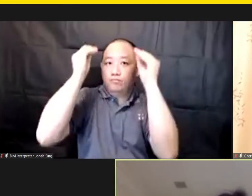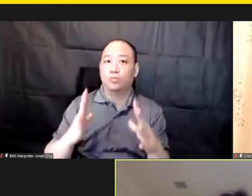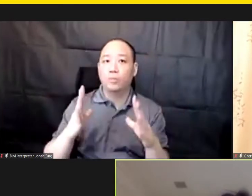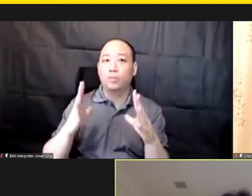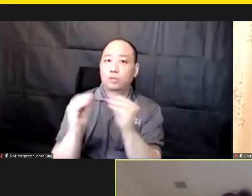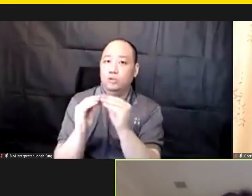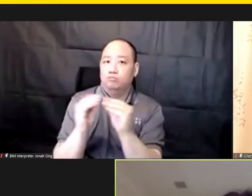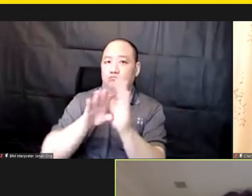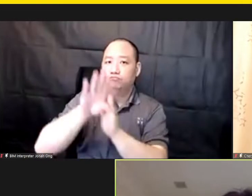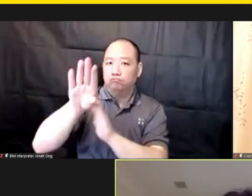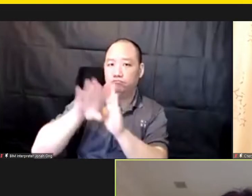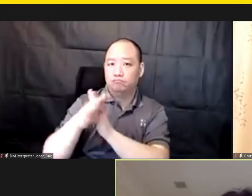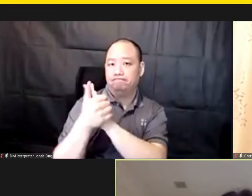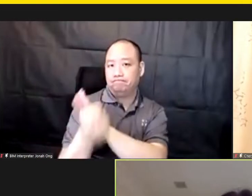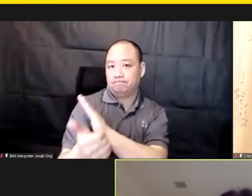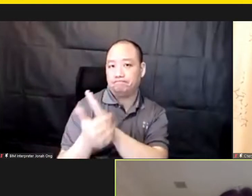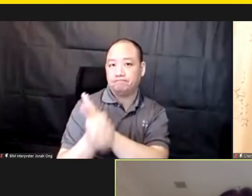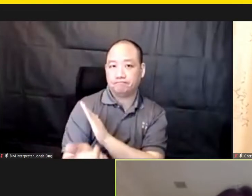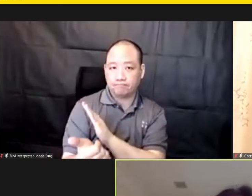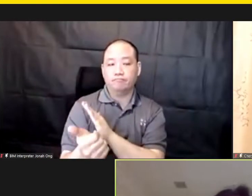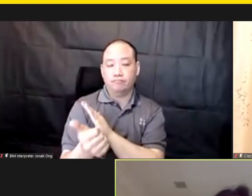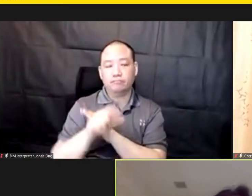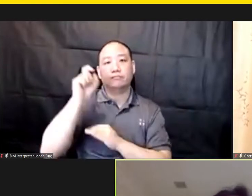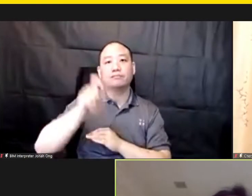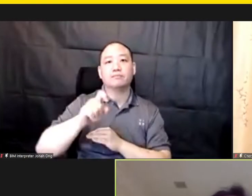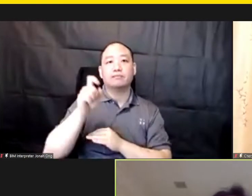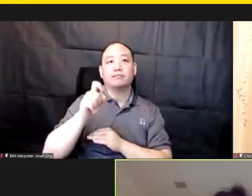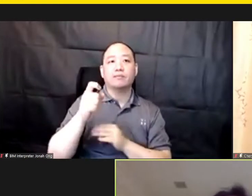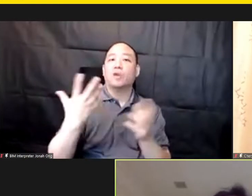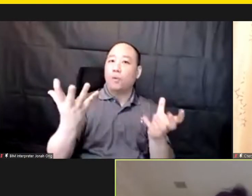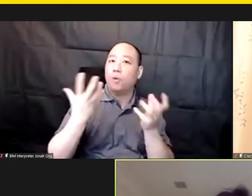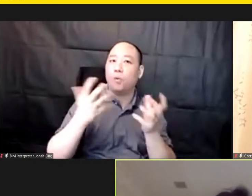education, our education to improve.